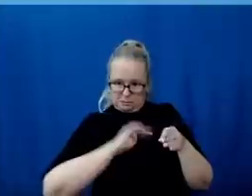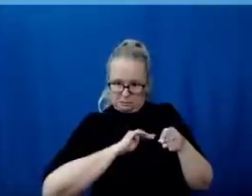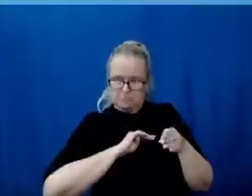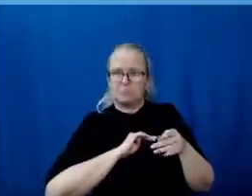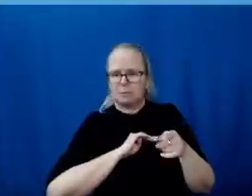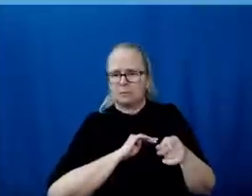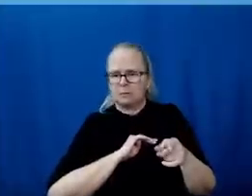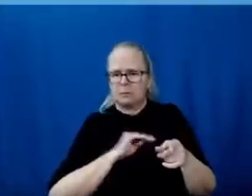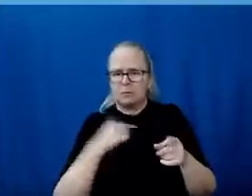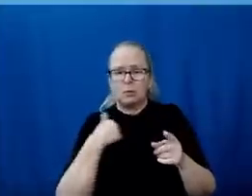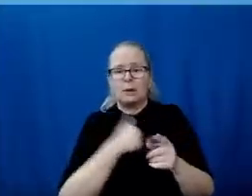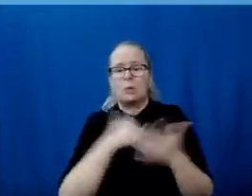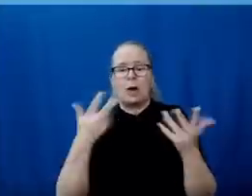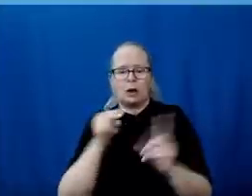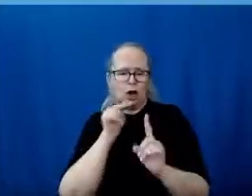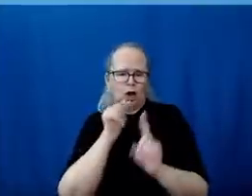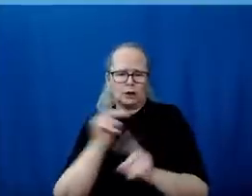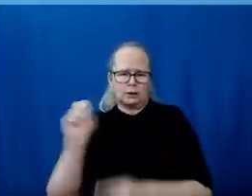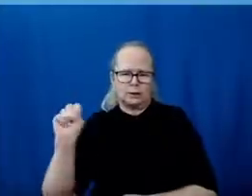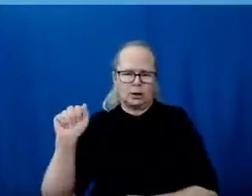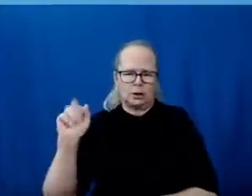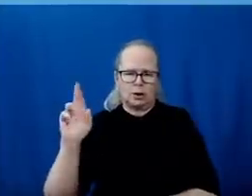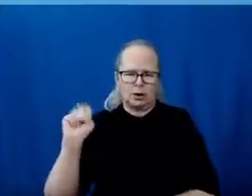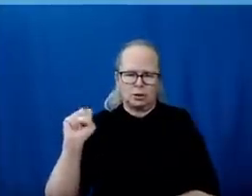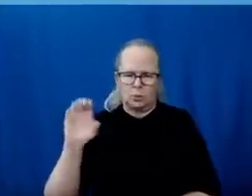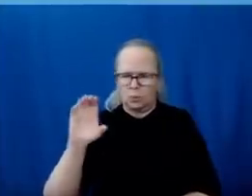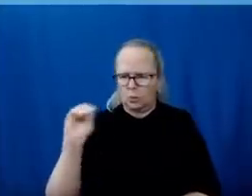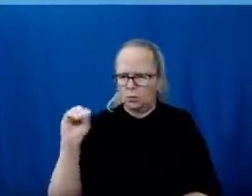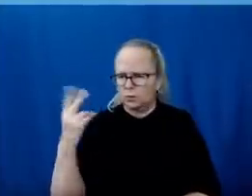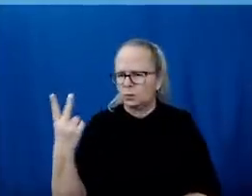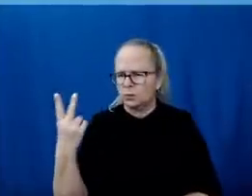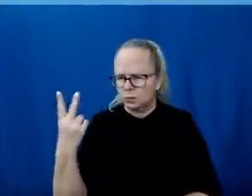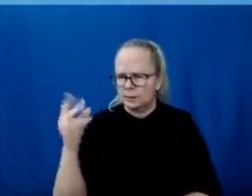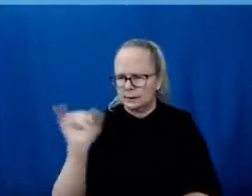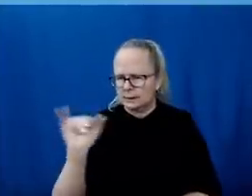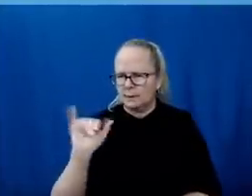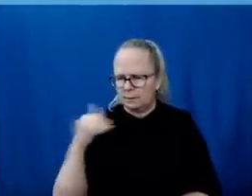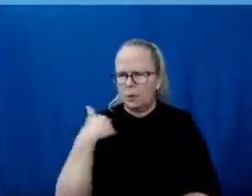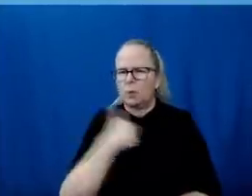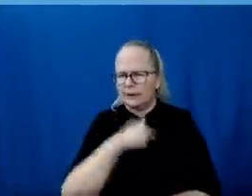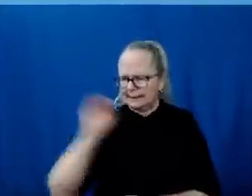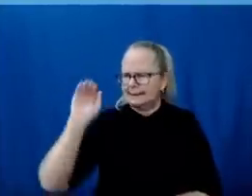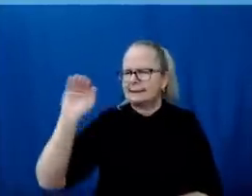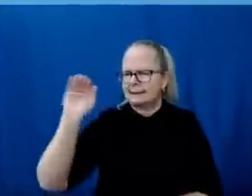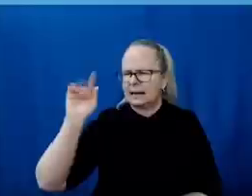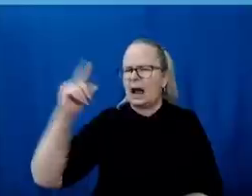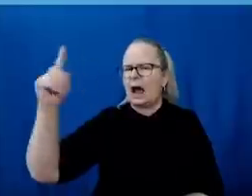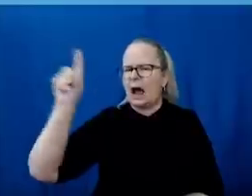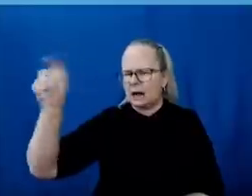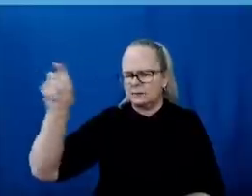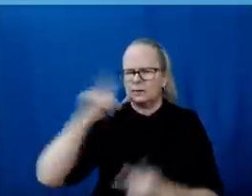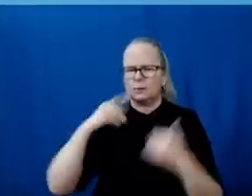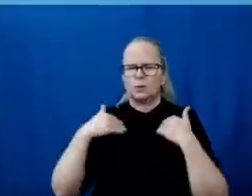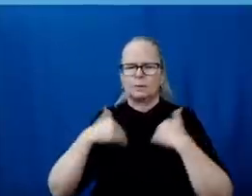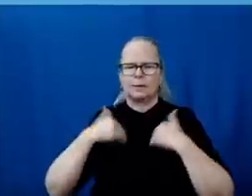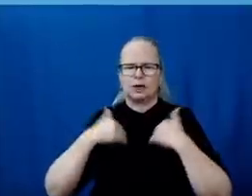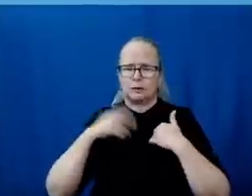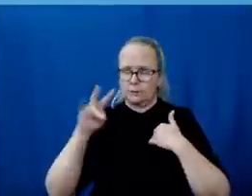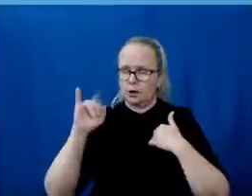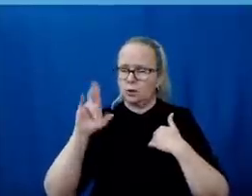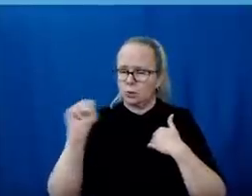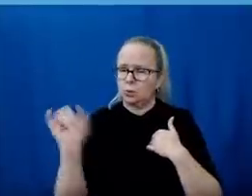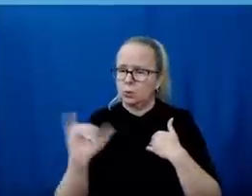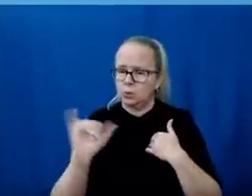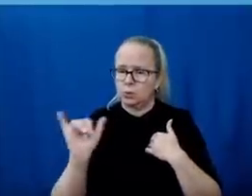time. In addition to monitoring SARS-CoV-2, we have assays that we've developed to look for other respiratory viruses.